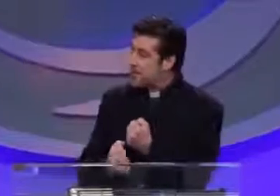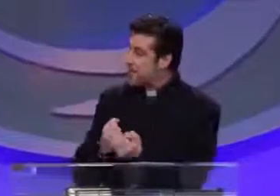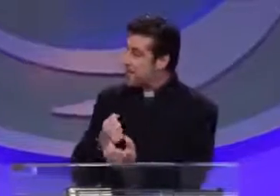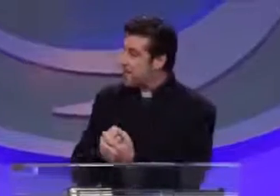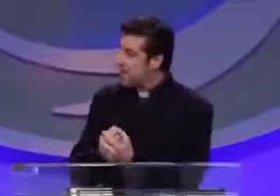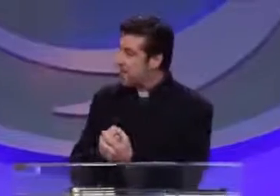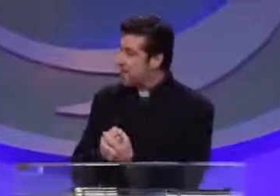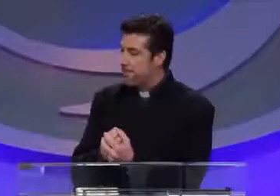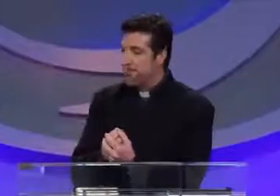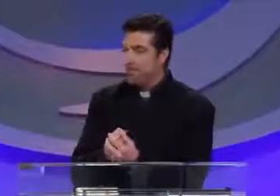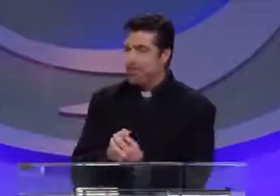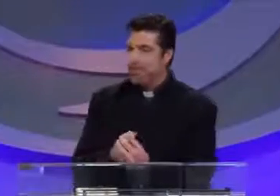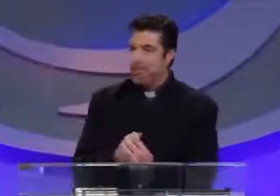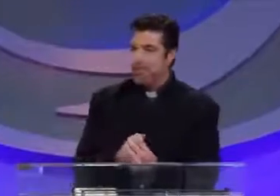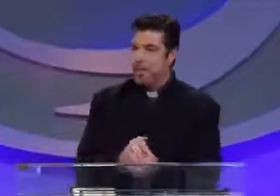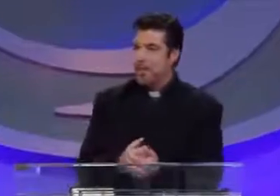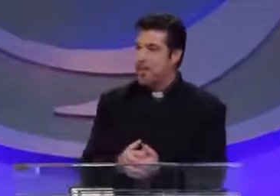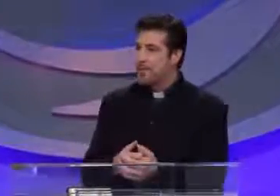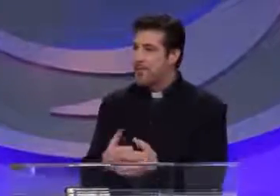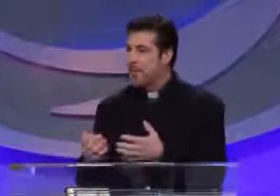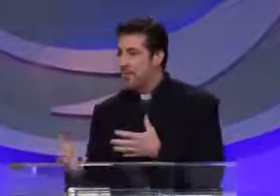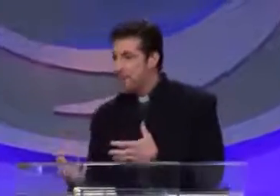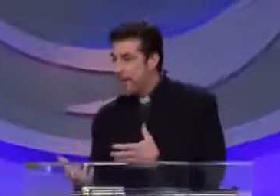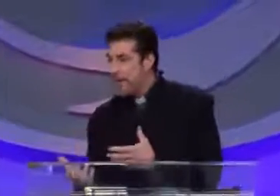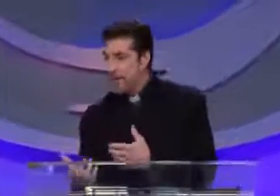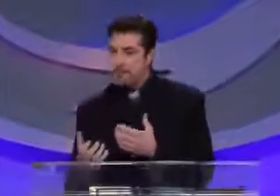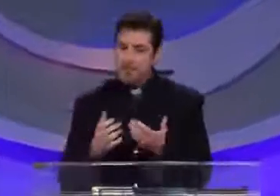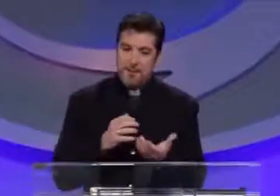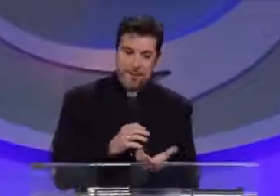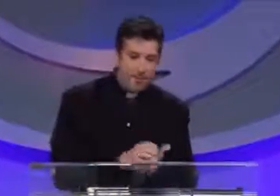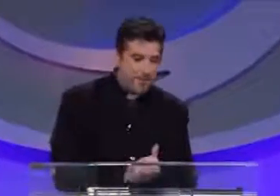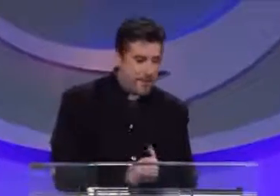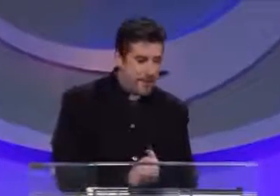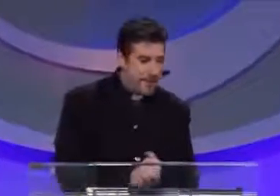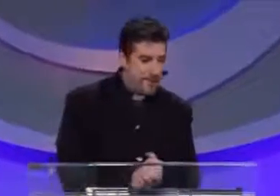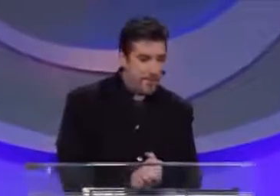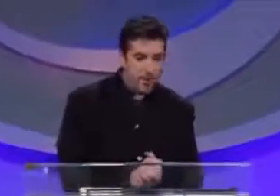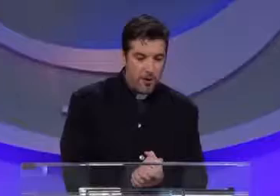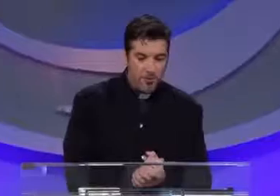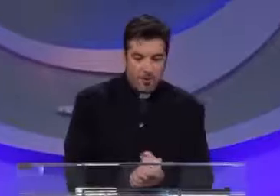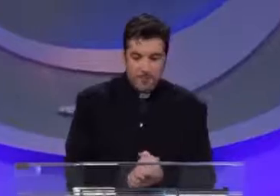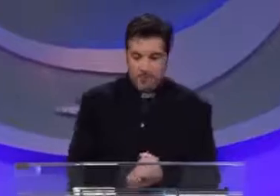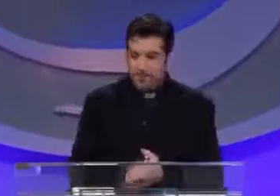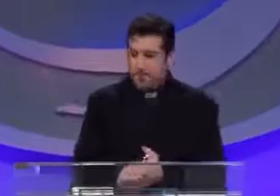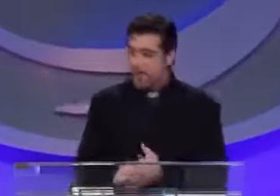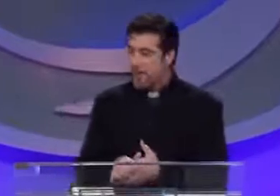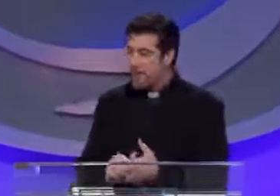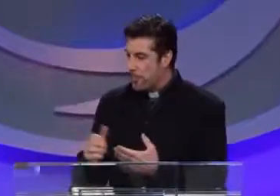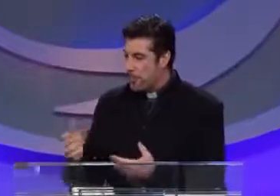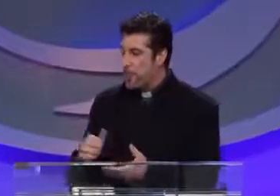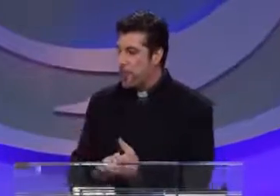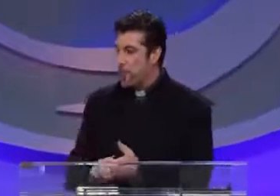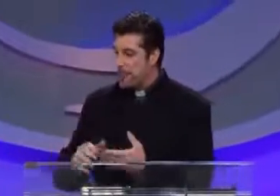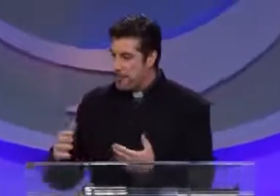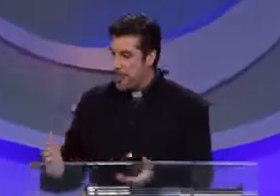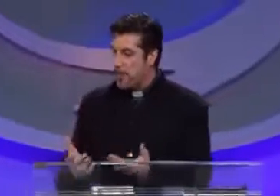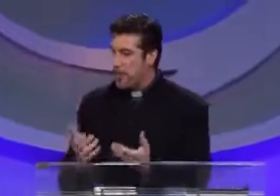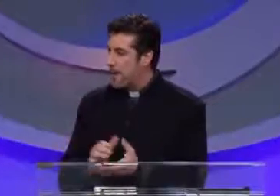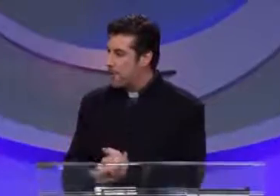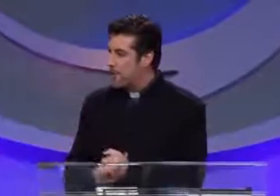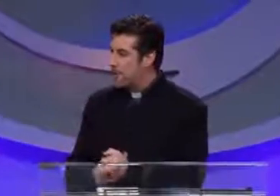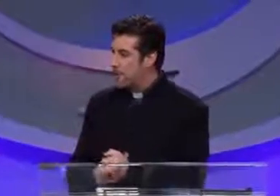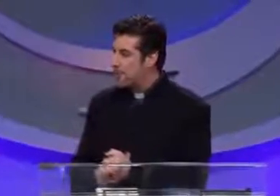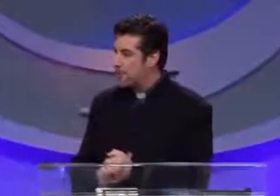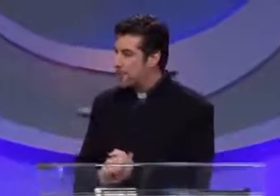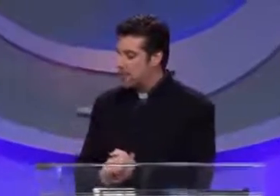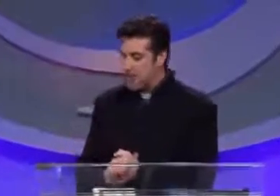started a friendship with me. We started studying together, meeting more often, to a point where he became